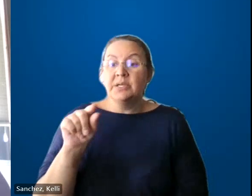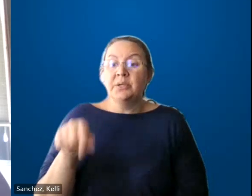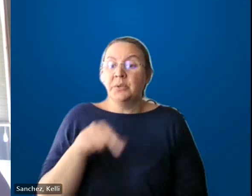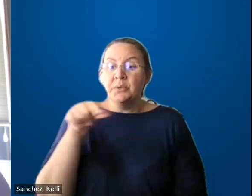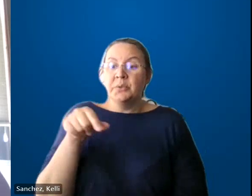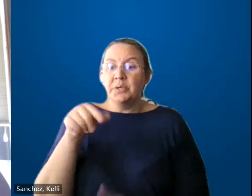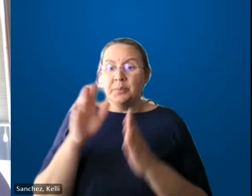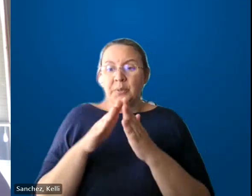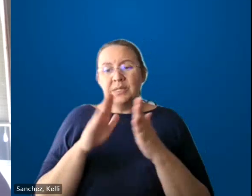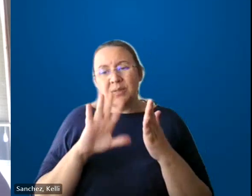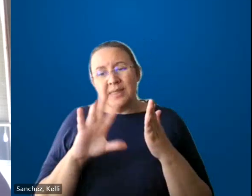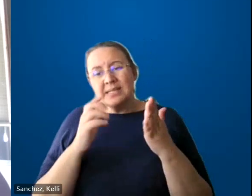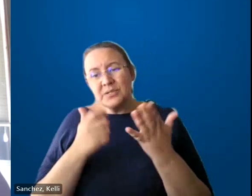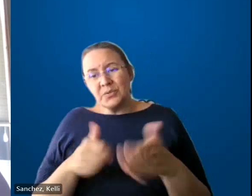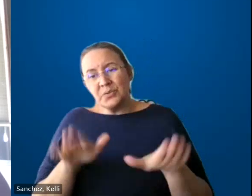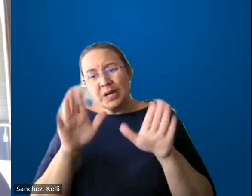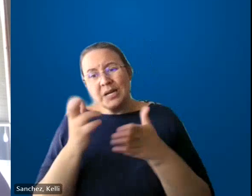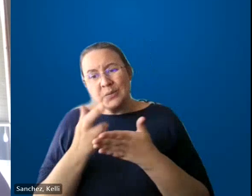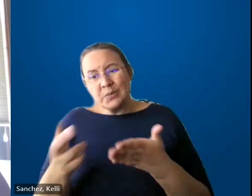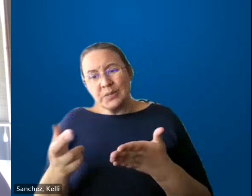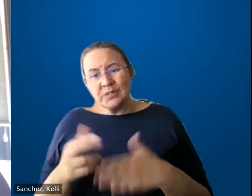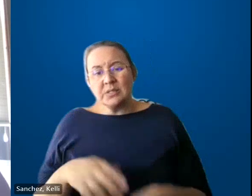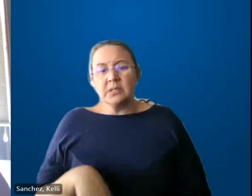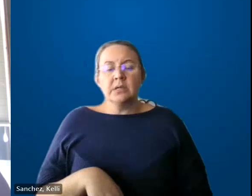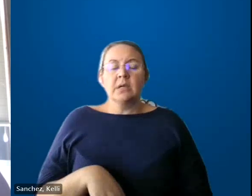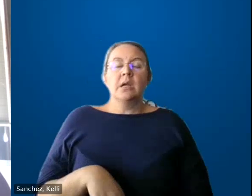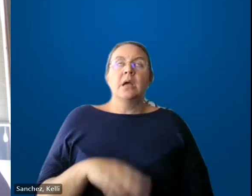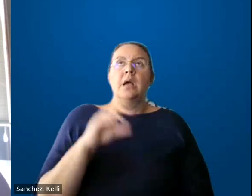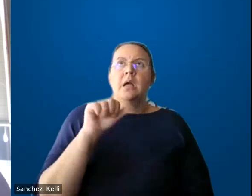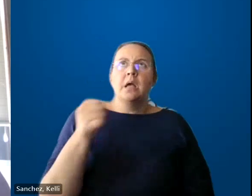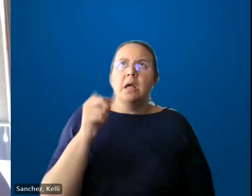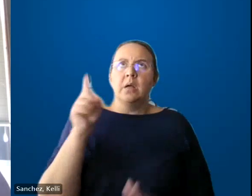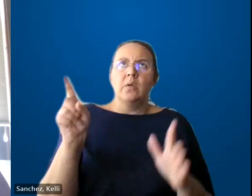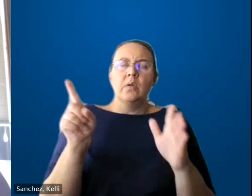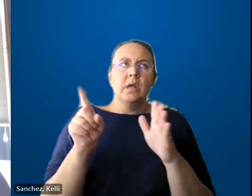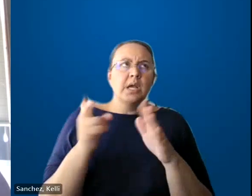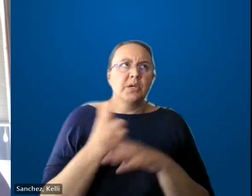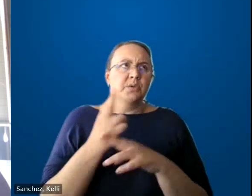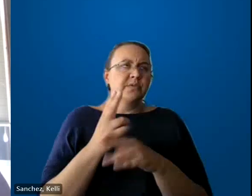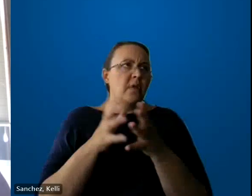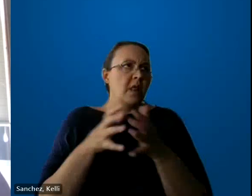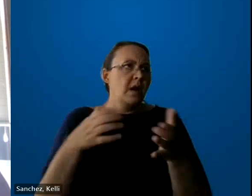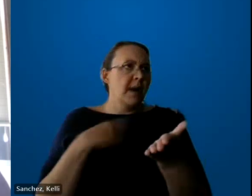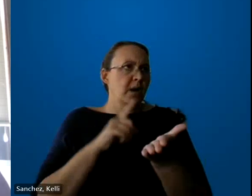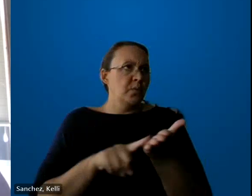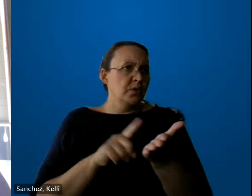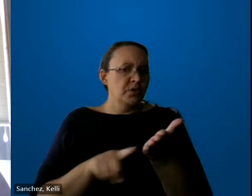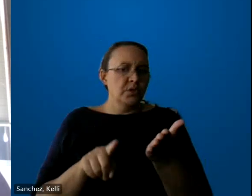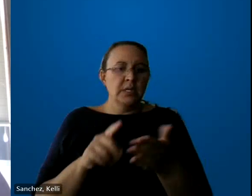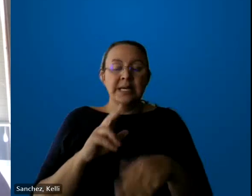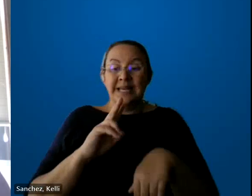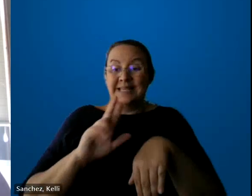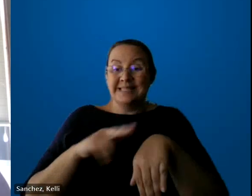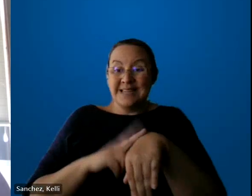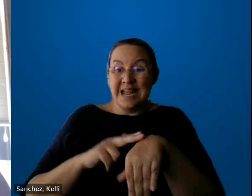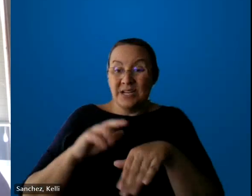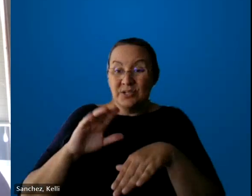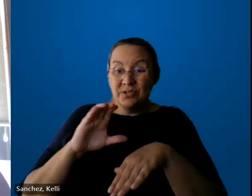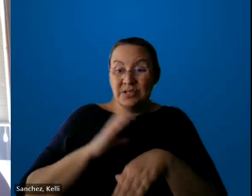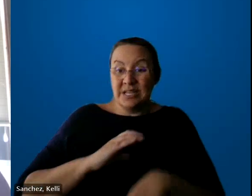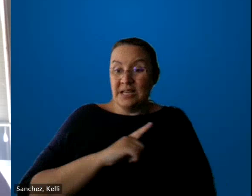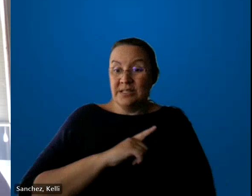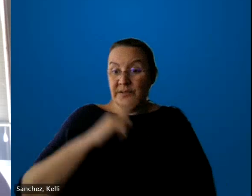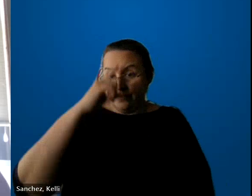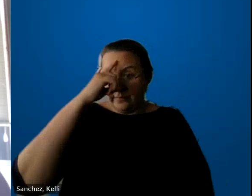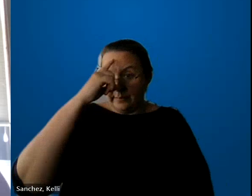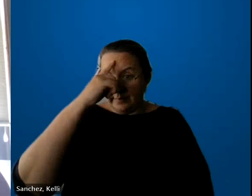that's another really great resource. And another one that I use for a lot of my research is the National Council for Mental